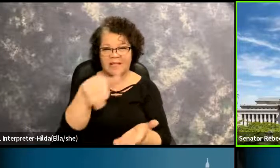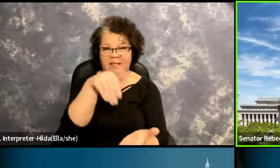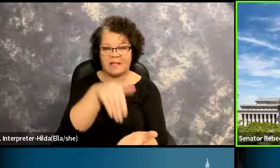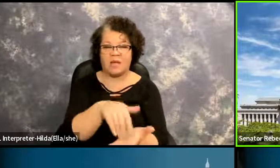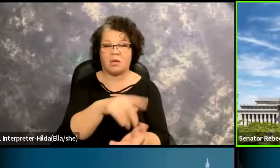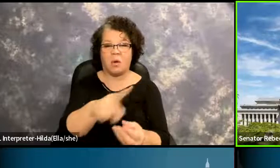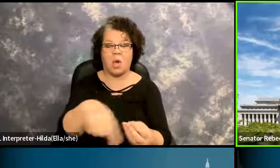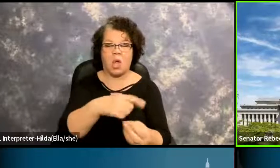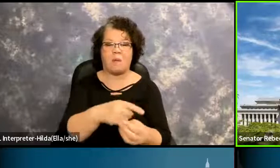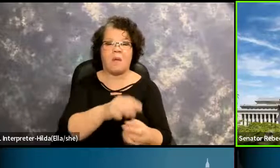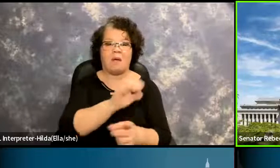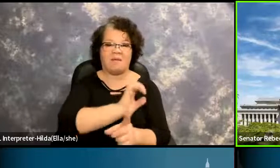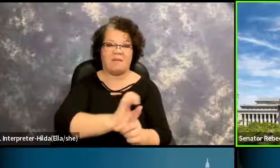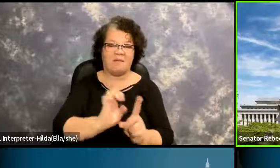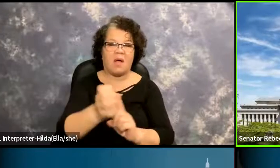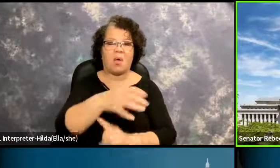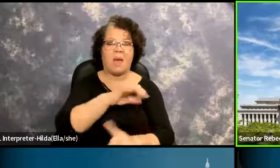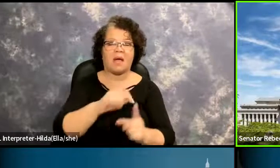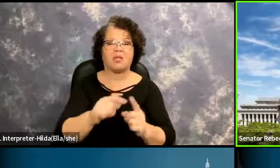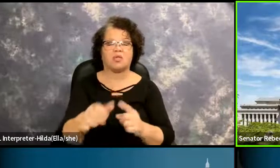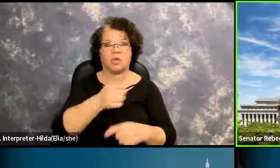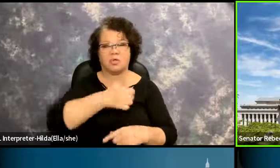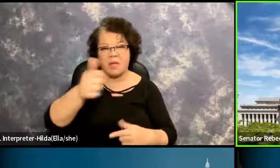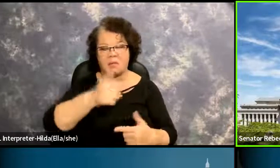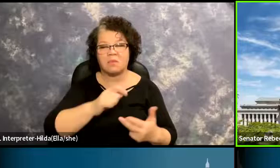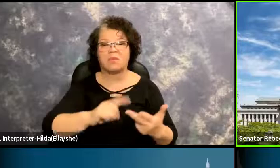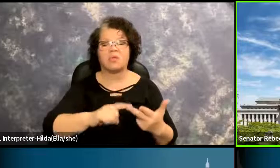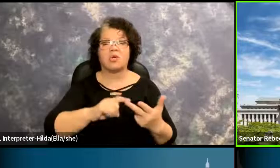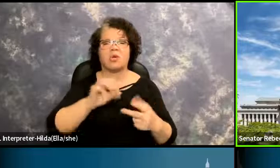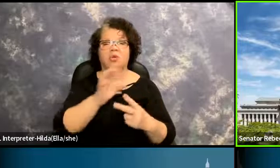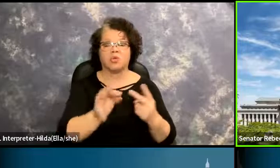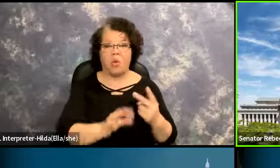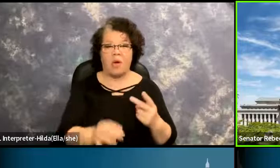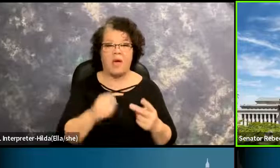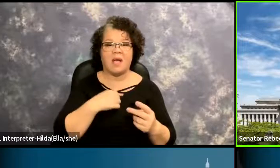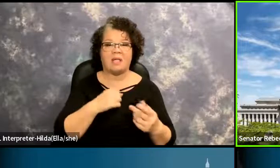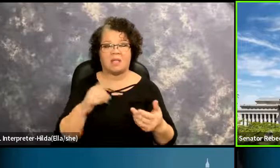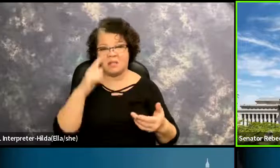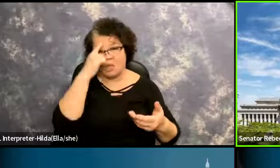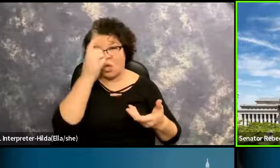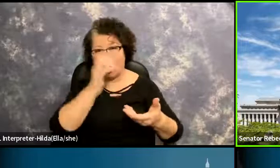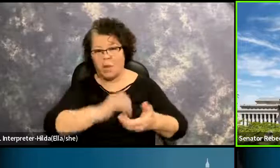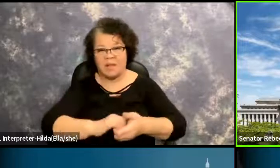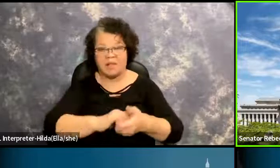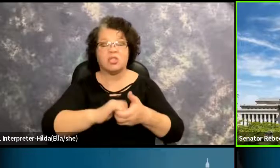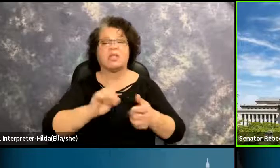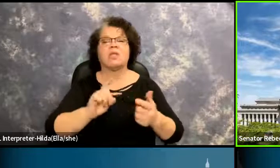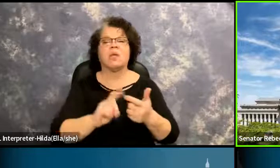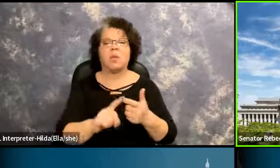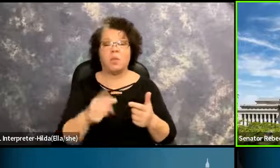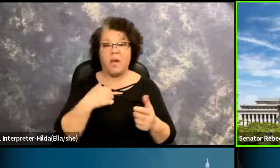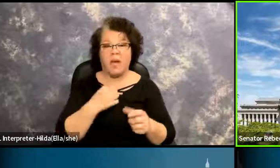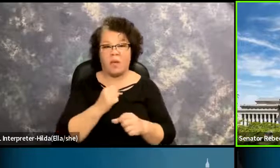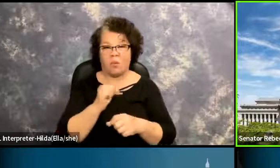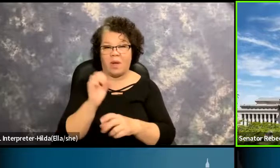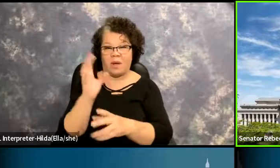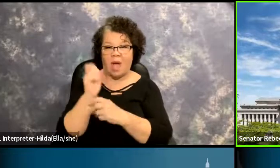environmental organizations, Transportation Choices Coalition, a couple years ago, we got a proviso in to make sure that